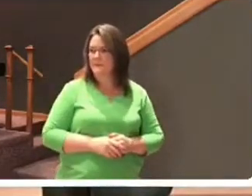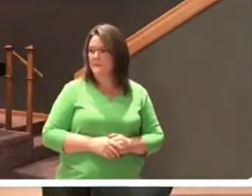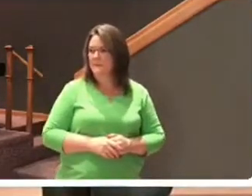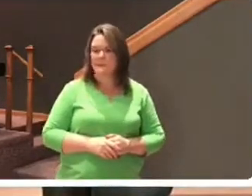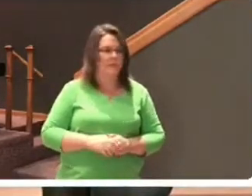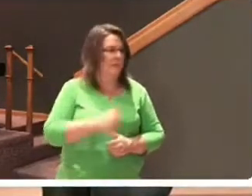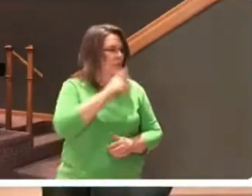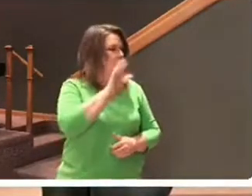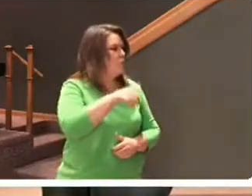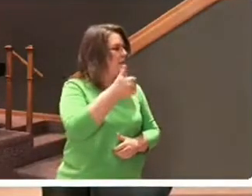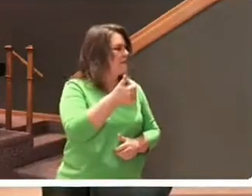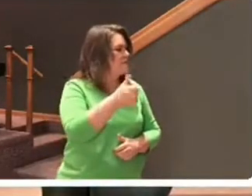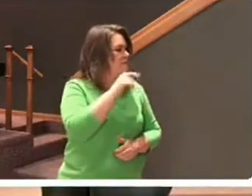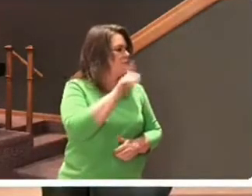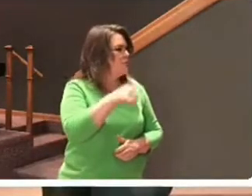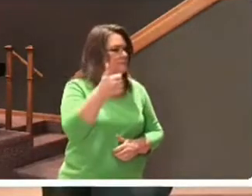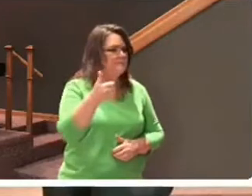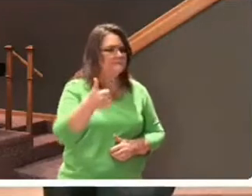Who else?